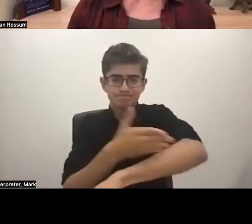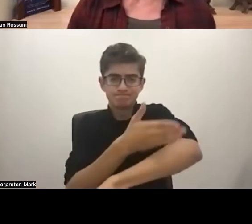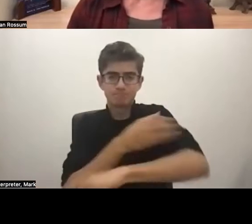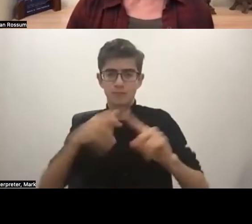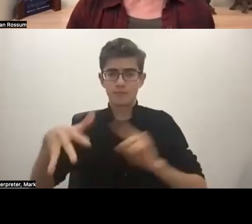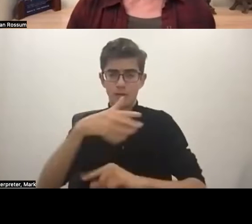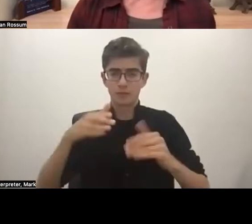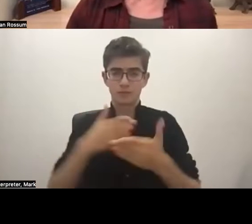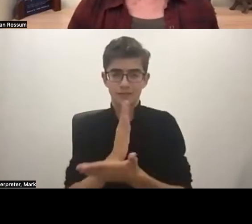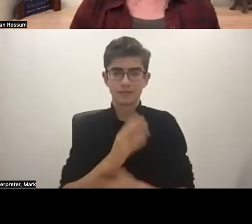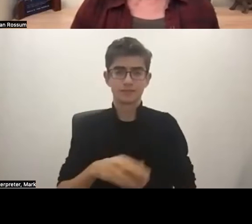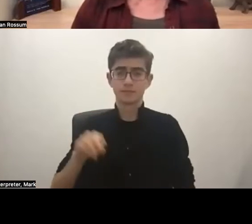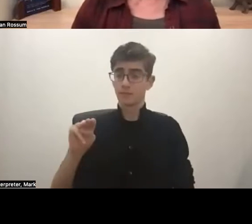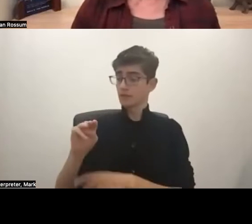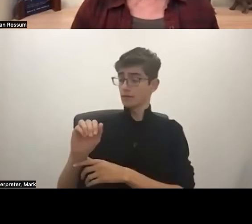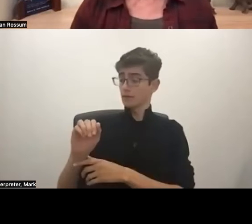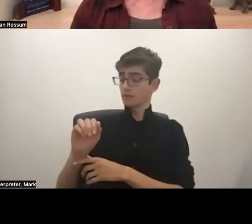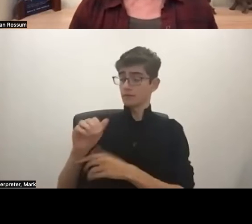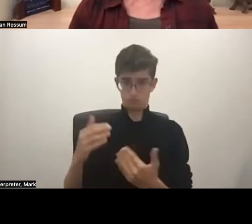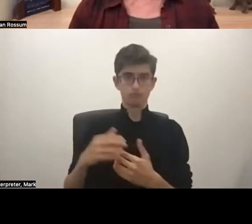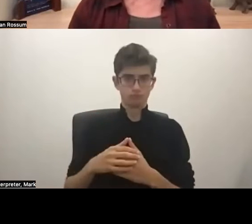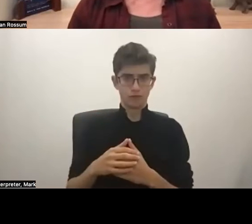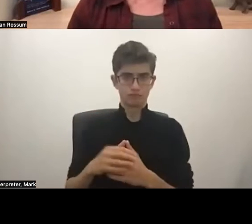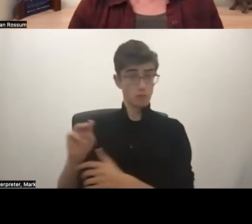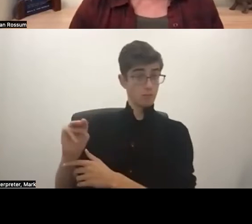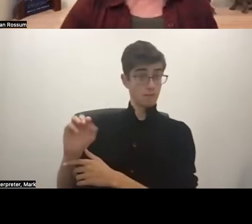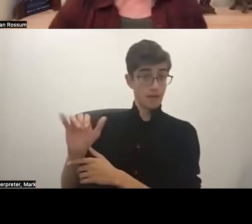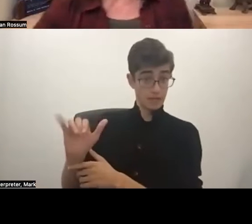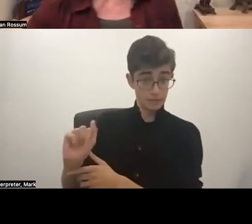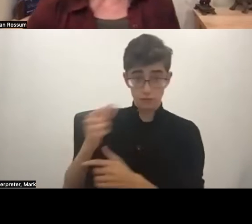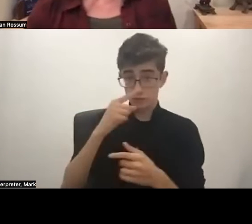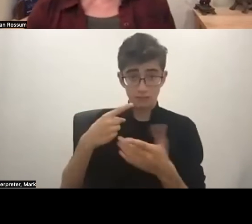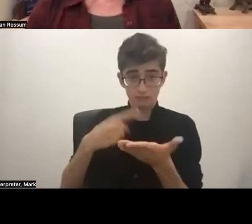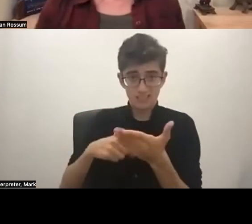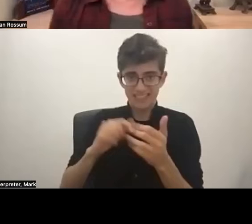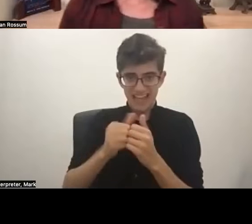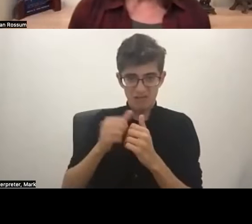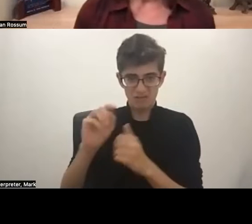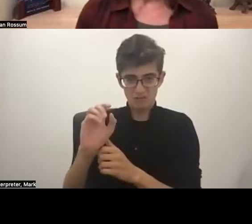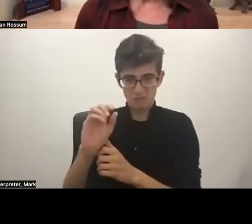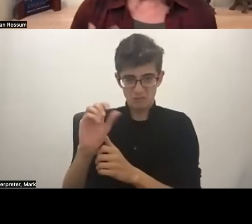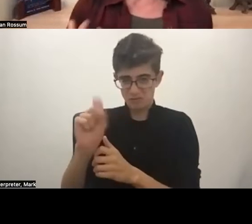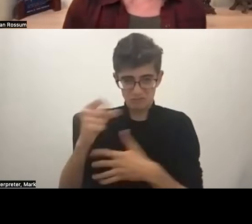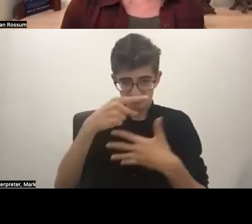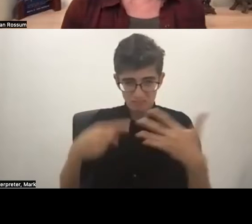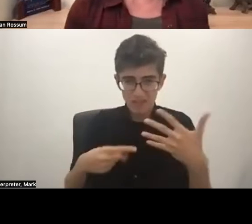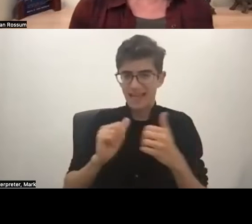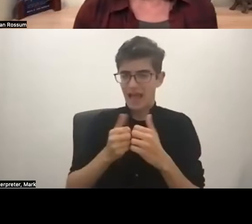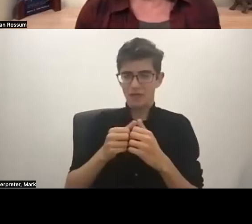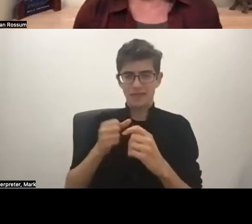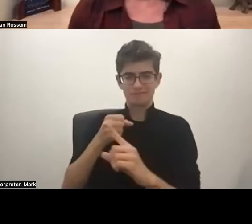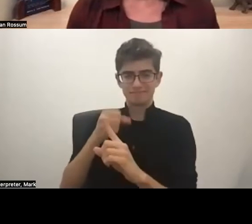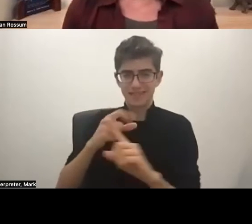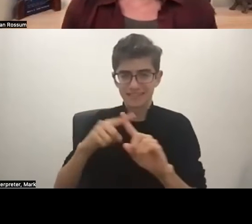all of these different tools and how they're playing out in different states. Yeah, absolutely. So I think people have really beautifully explained how